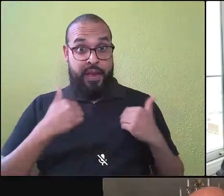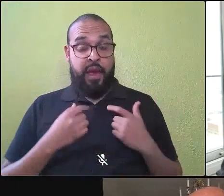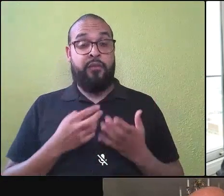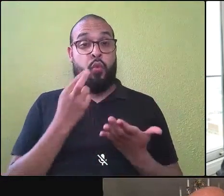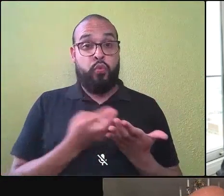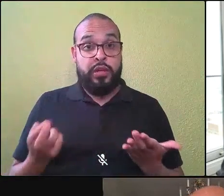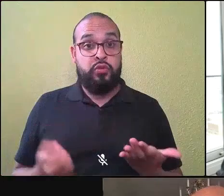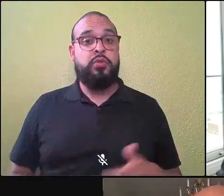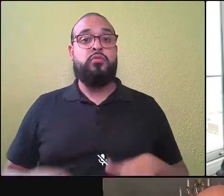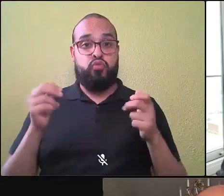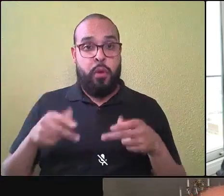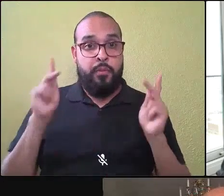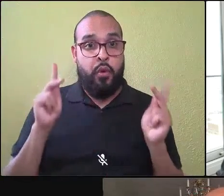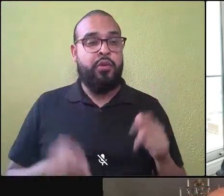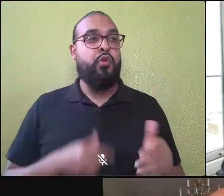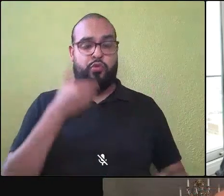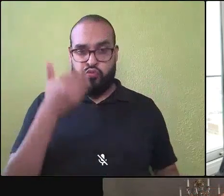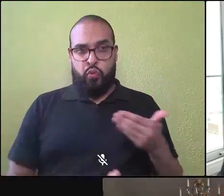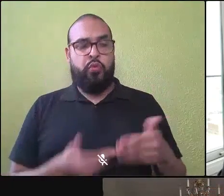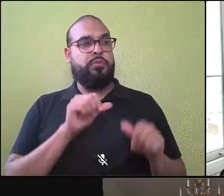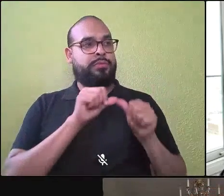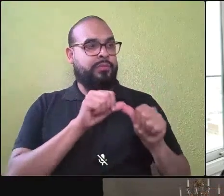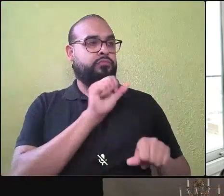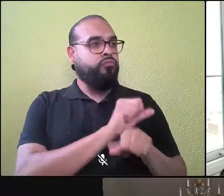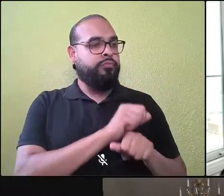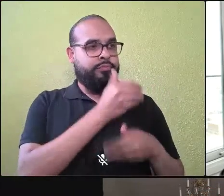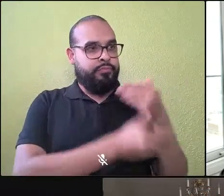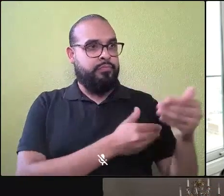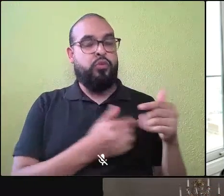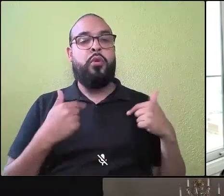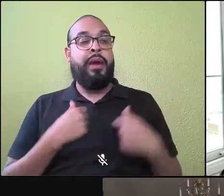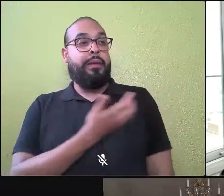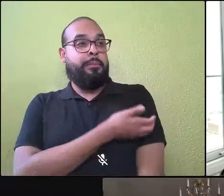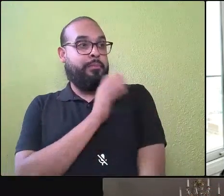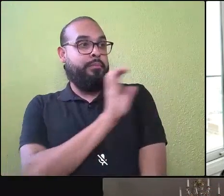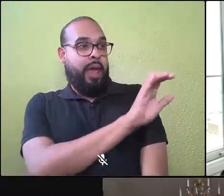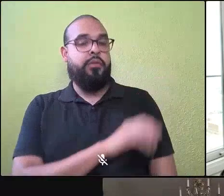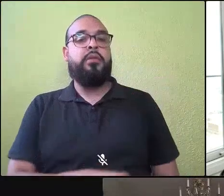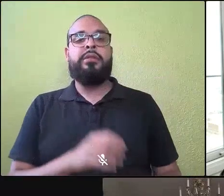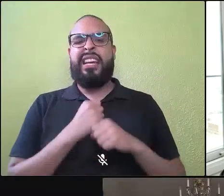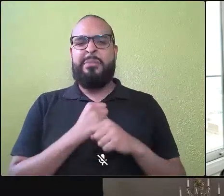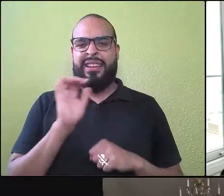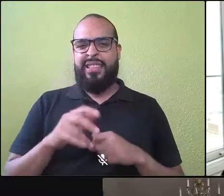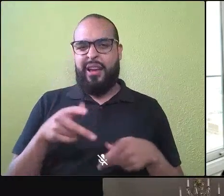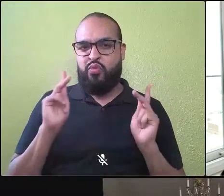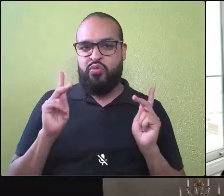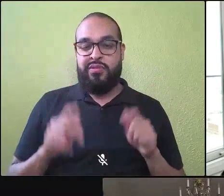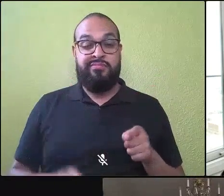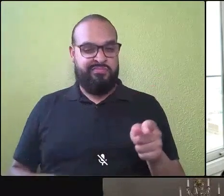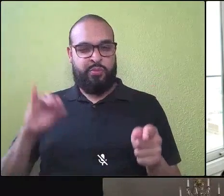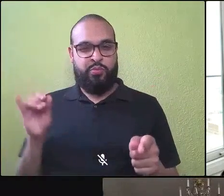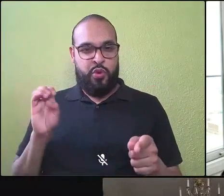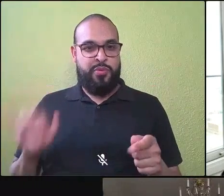be able to live those things out? So really about empowering and creating that ecosystem, as Joey talked about, is a really,